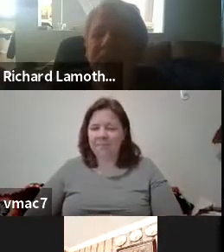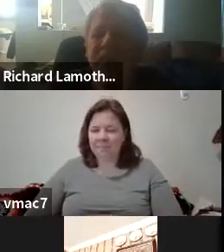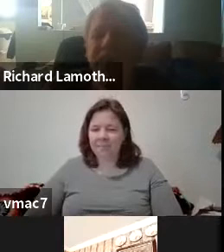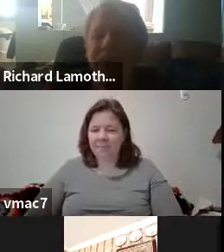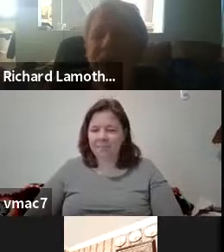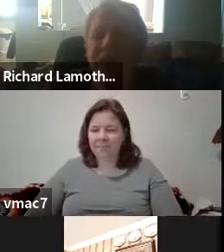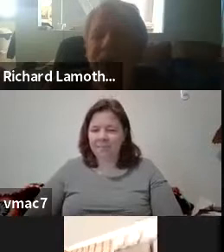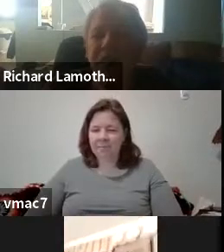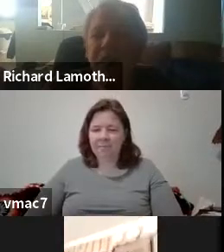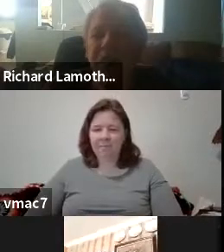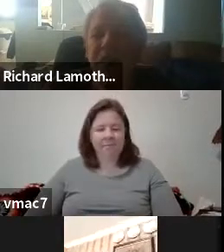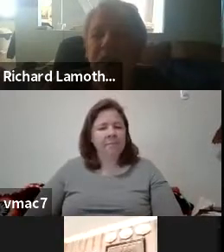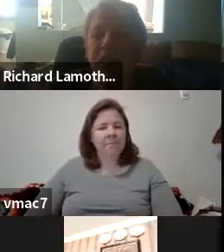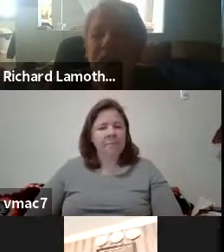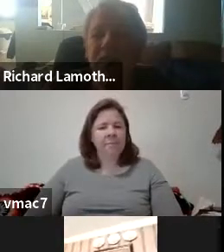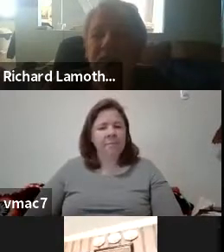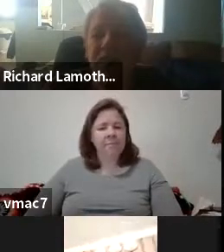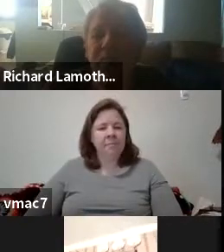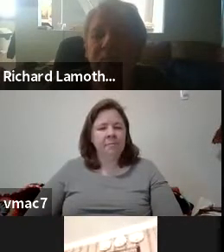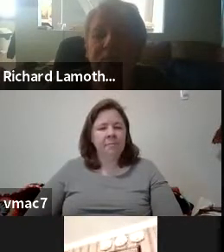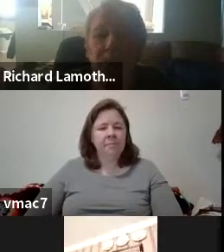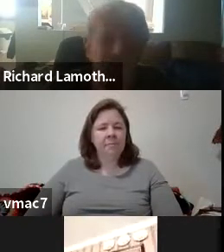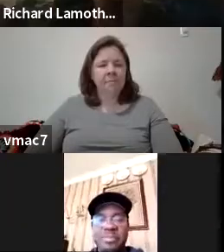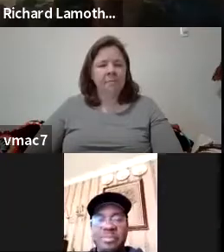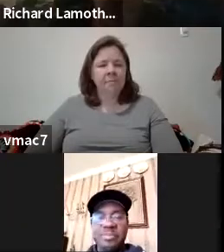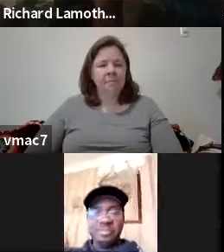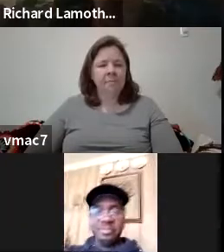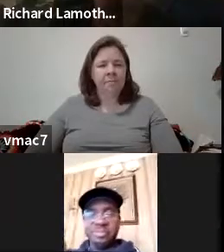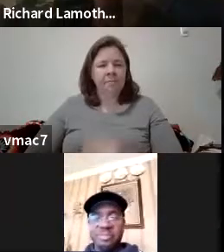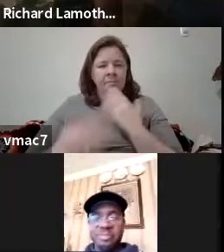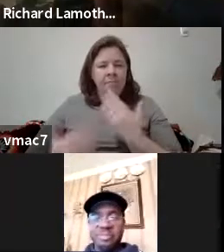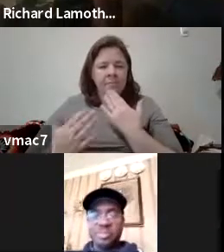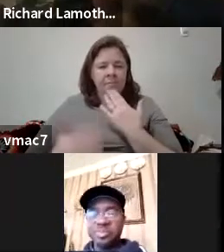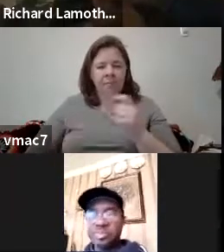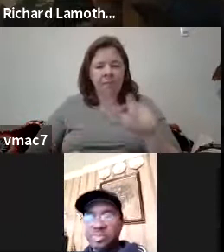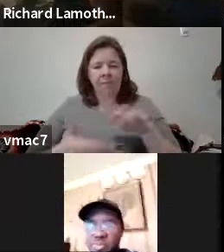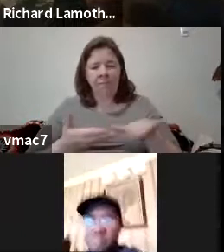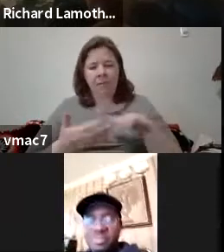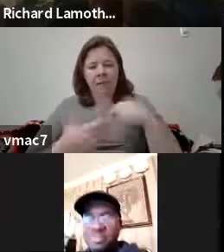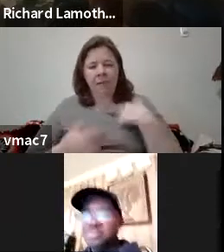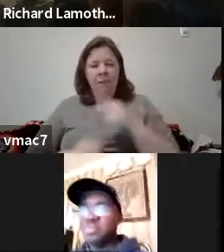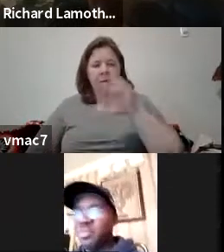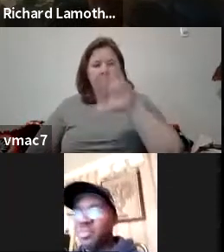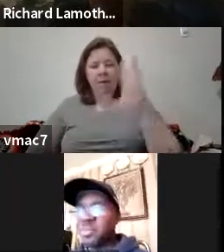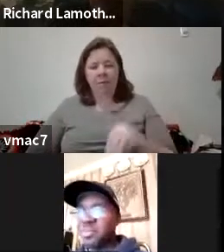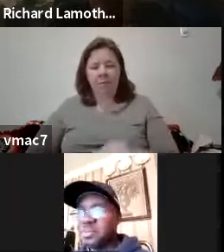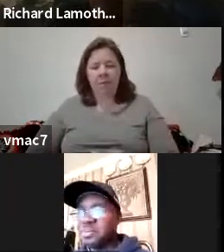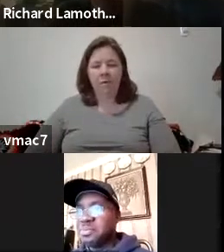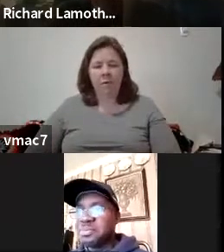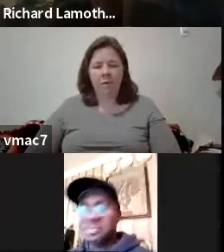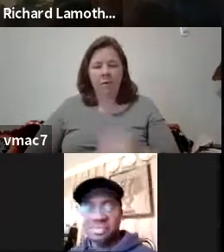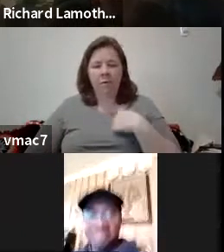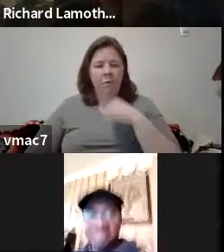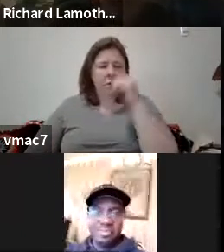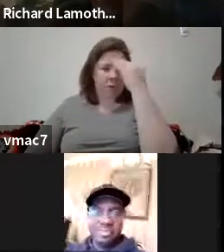400,720 last time I checked. And there we go. That we're almost 401. You must forgive me. I'm from Africa, and we don't really know numbers